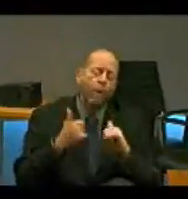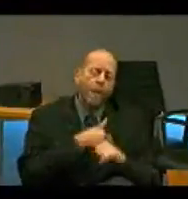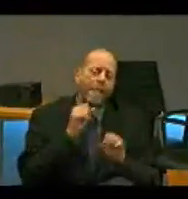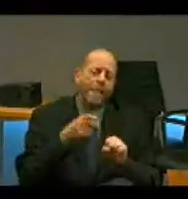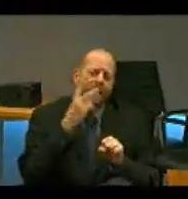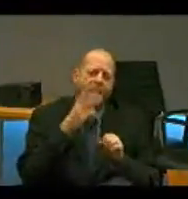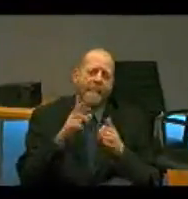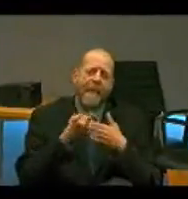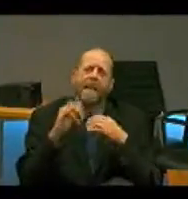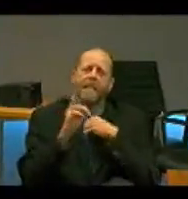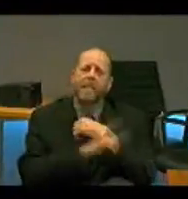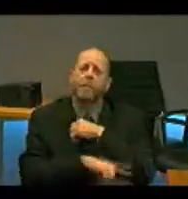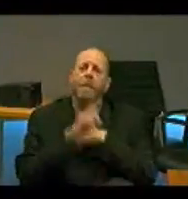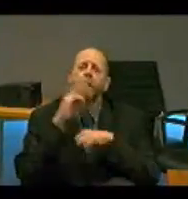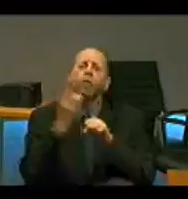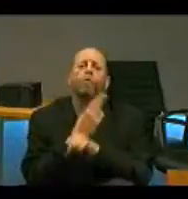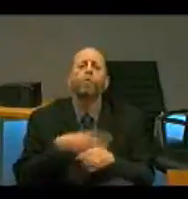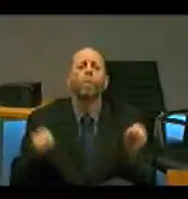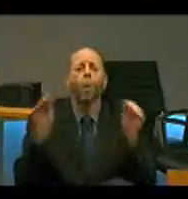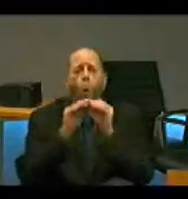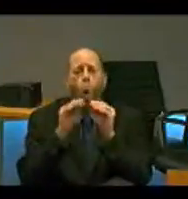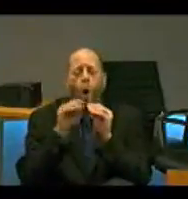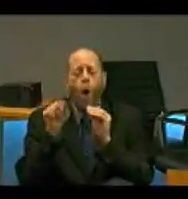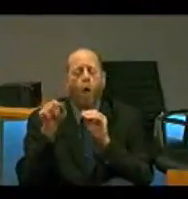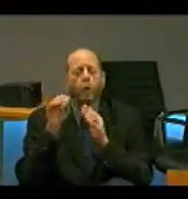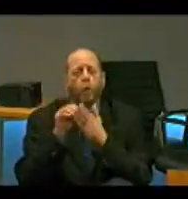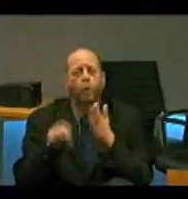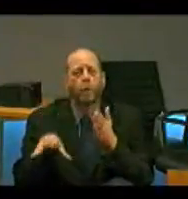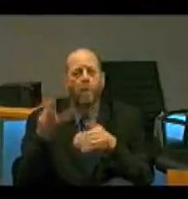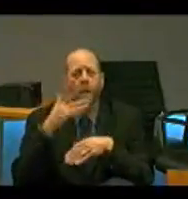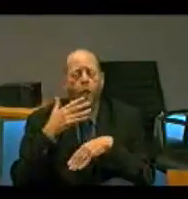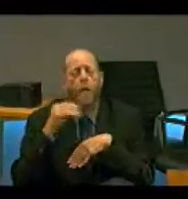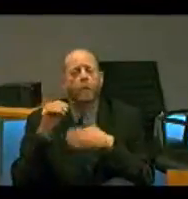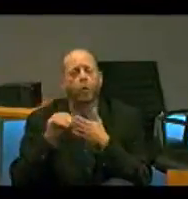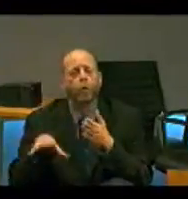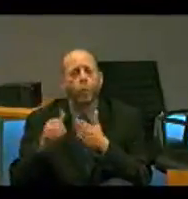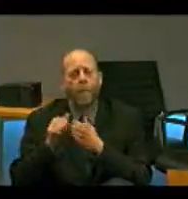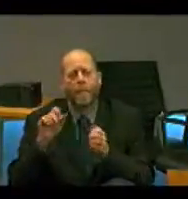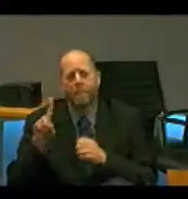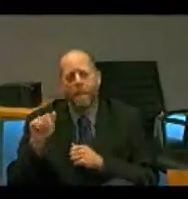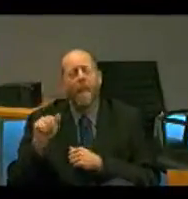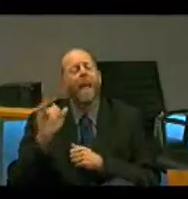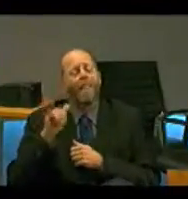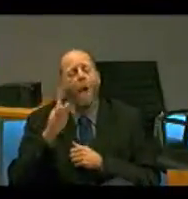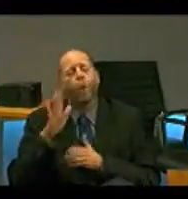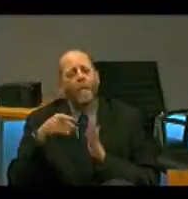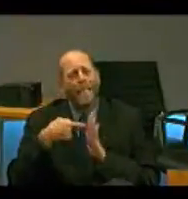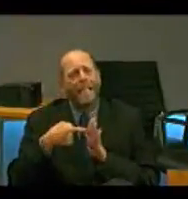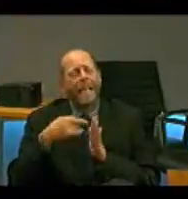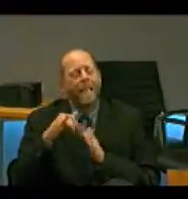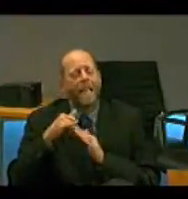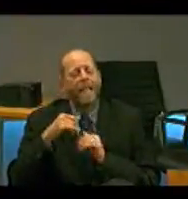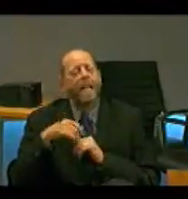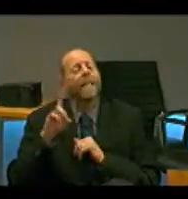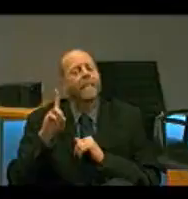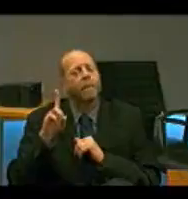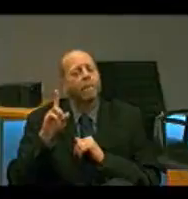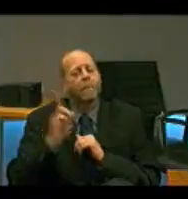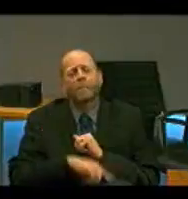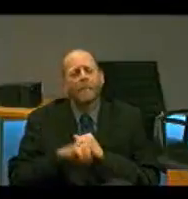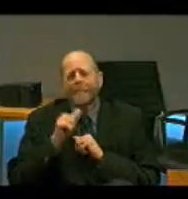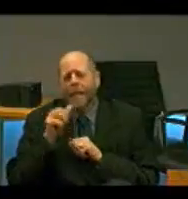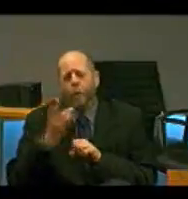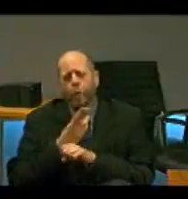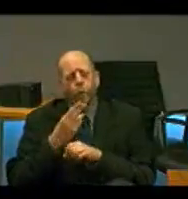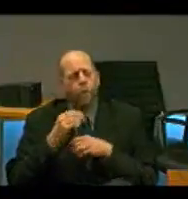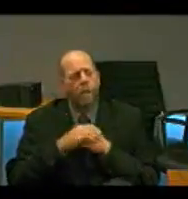that discipline is being used more on students of color and students with disabilities, that would indicate that discipline is not being